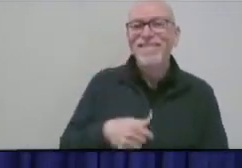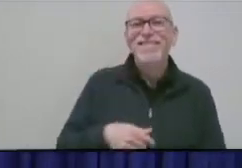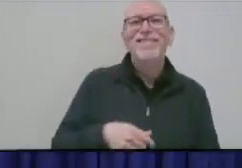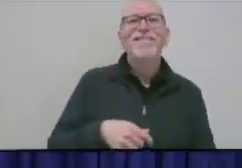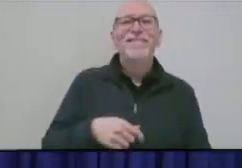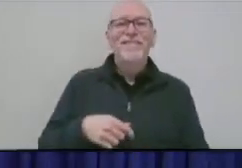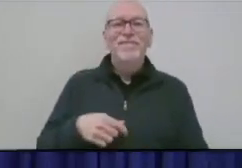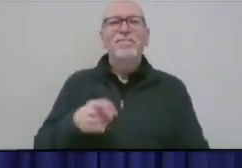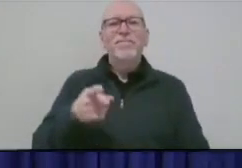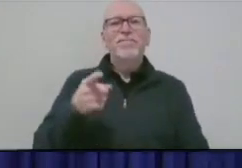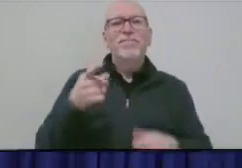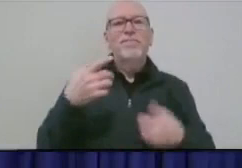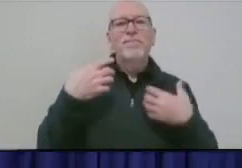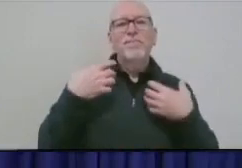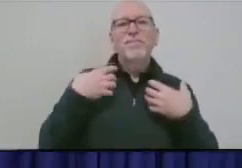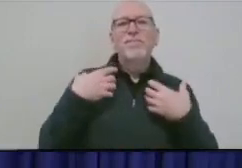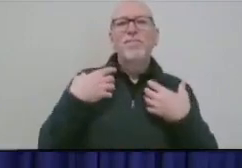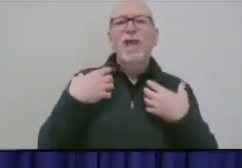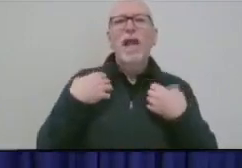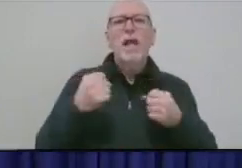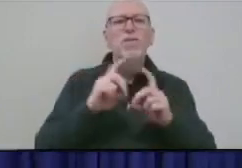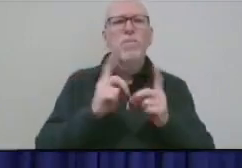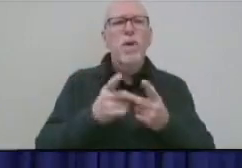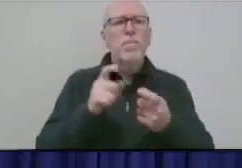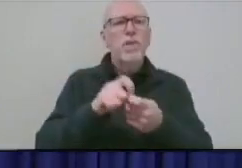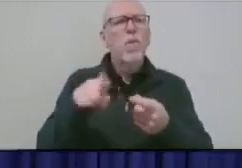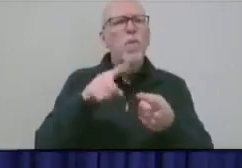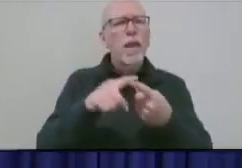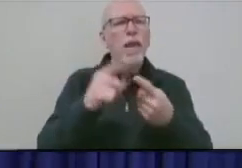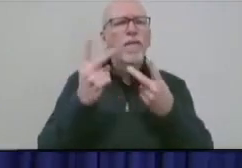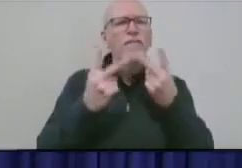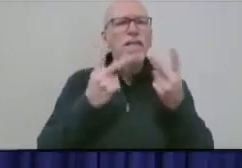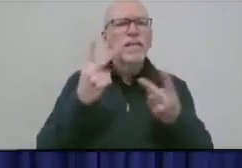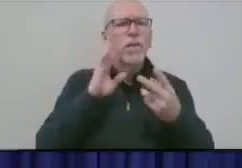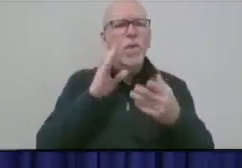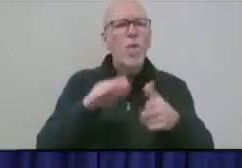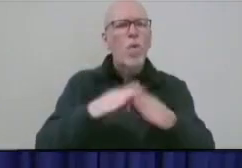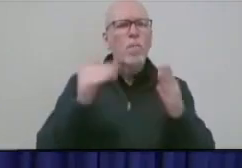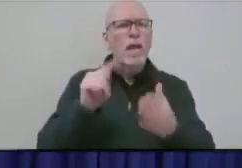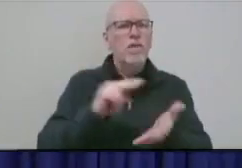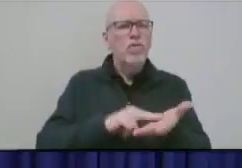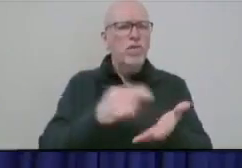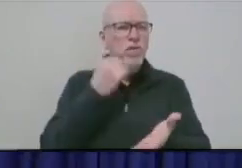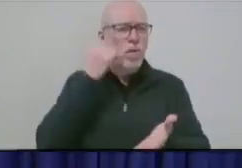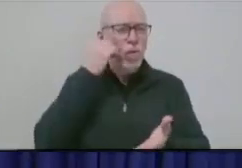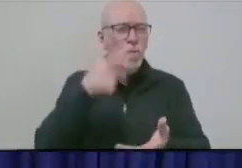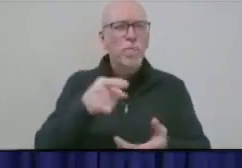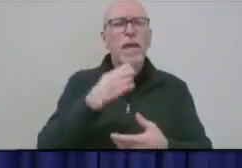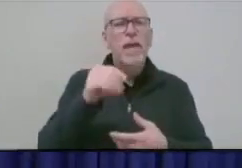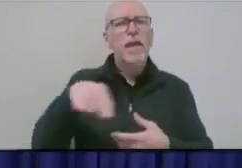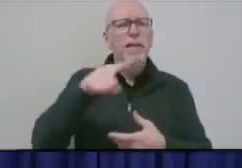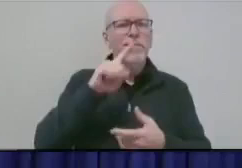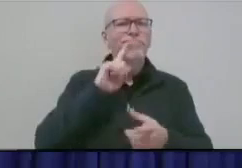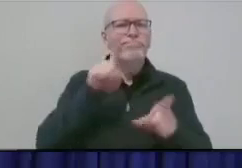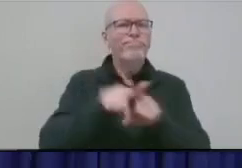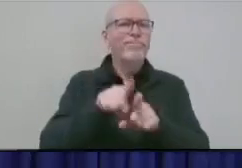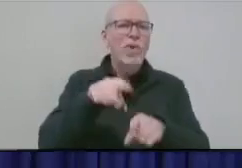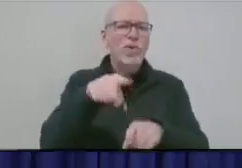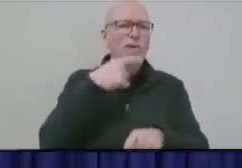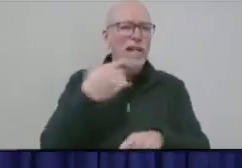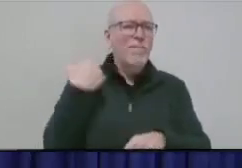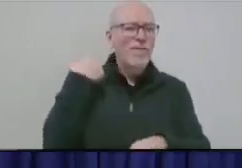I the health department specifically about when visitation would reopen at nursing homes, and they repeated what you said earlier